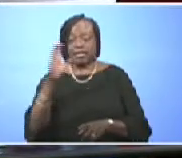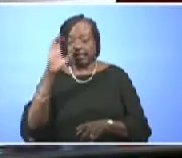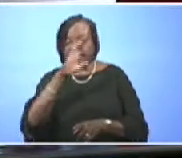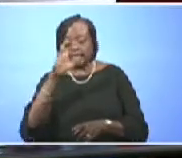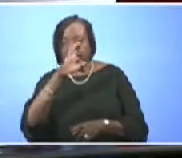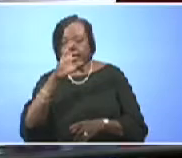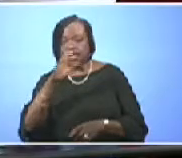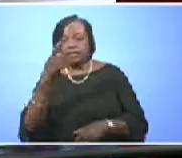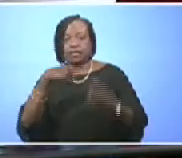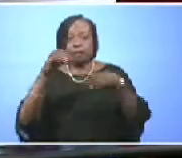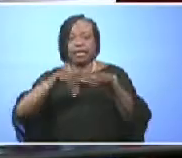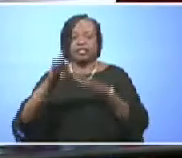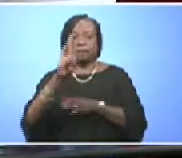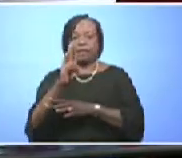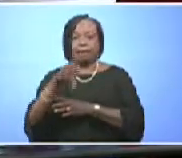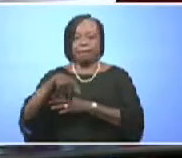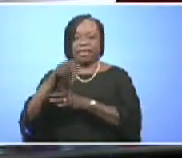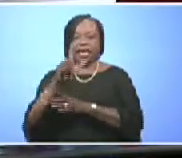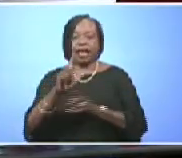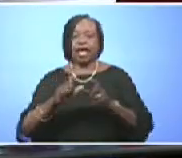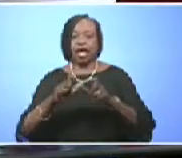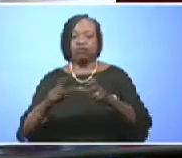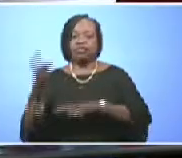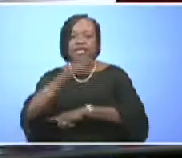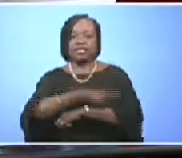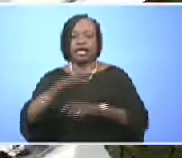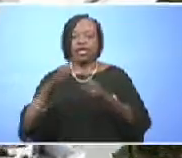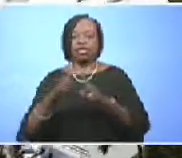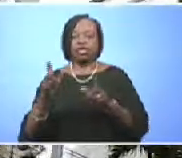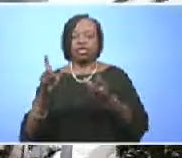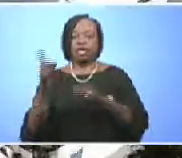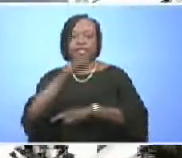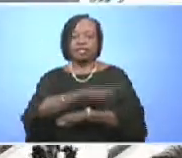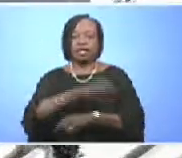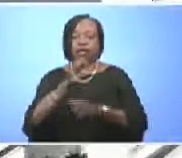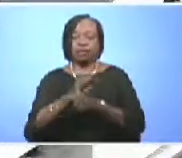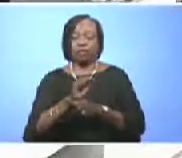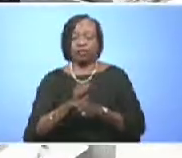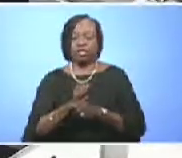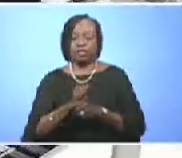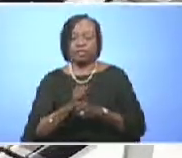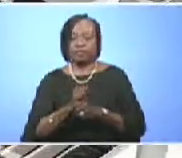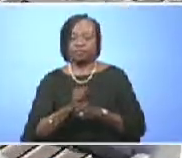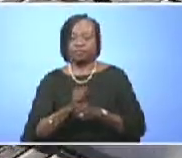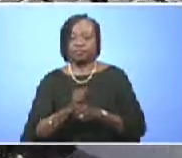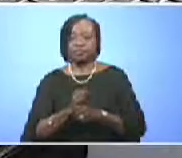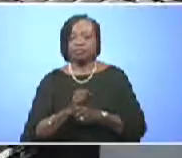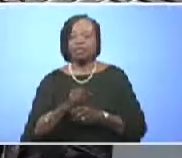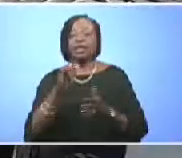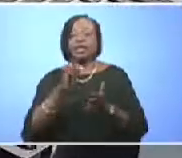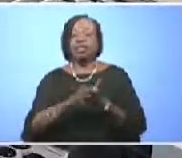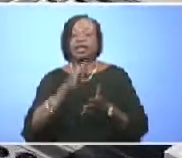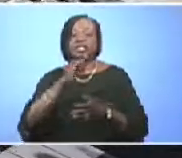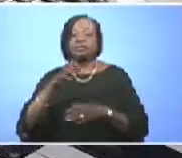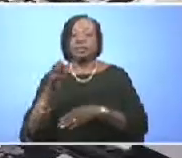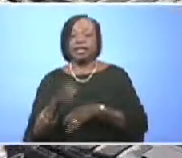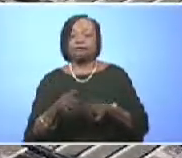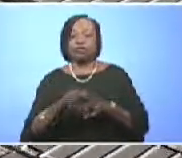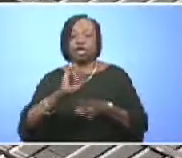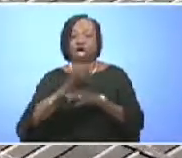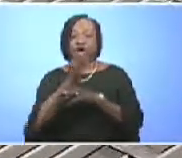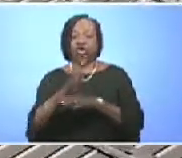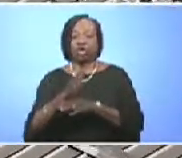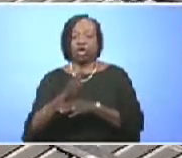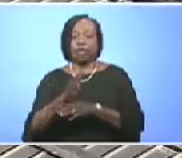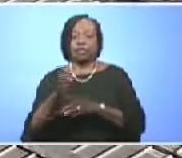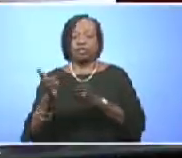come into BPL and run the day-to-day operations. Those matters, he said, ought to be left to the portfolio and job description of